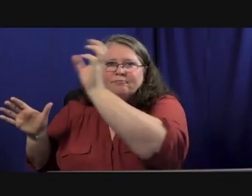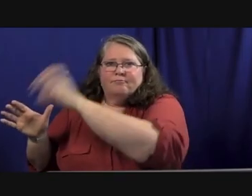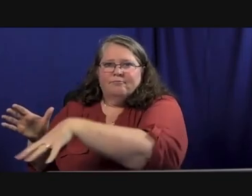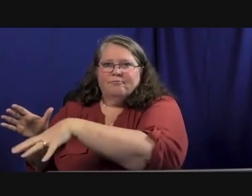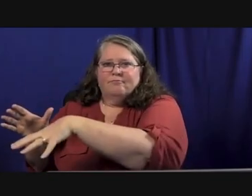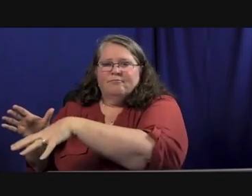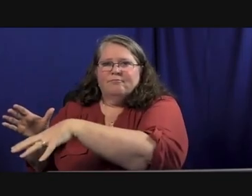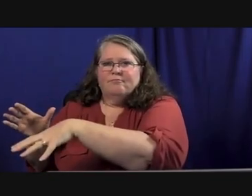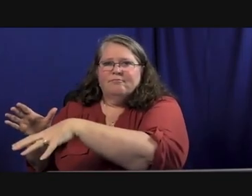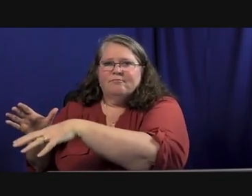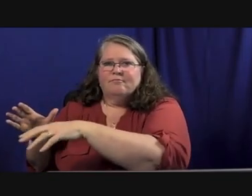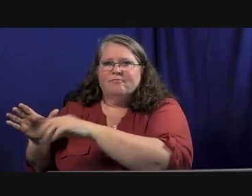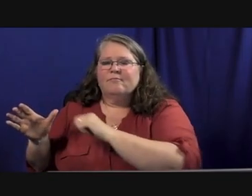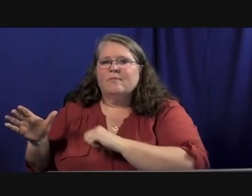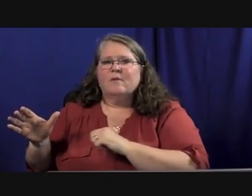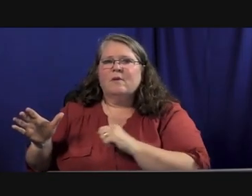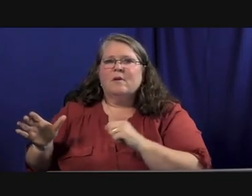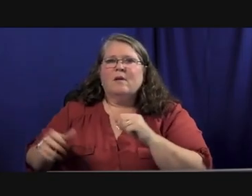basket.